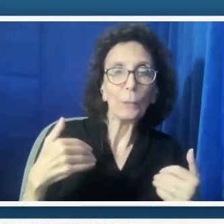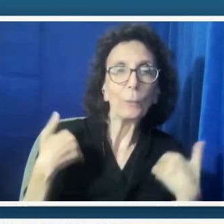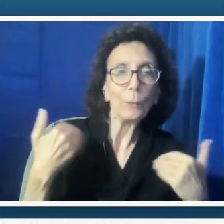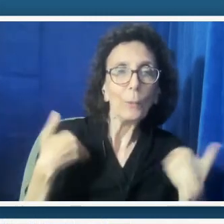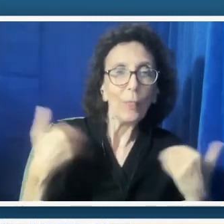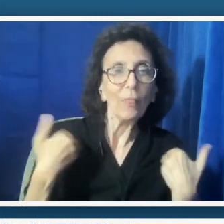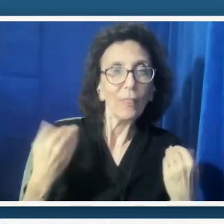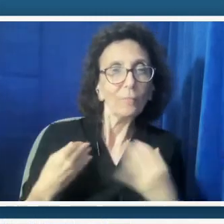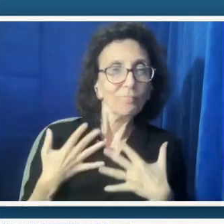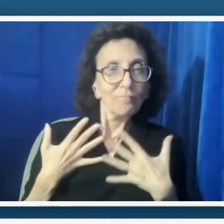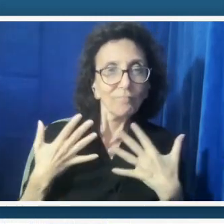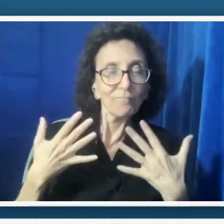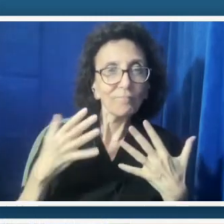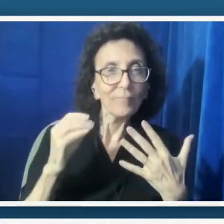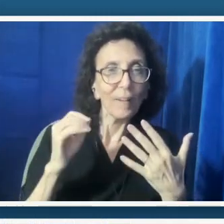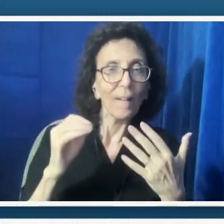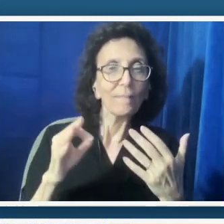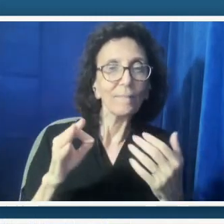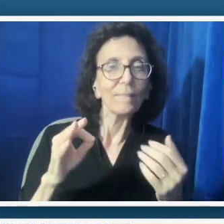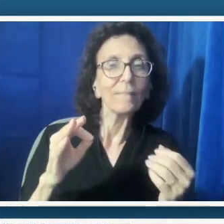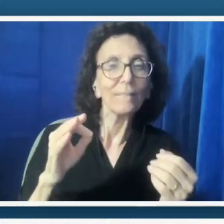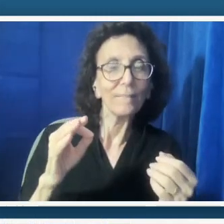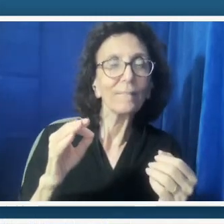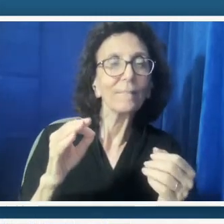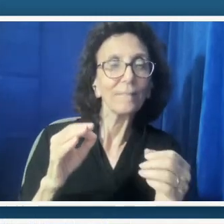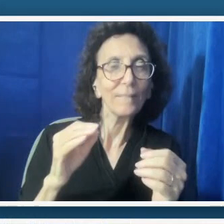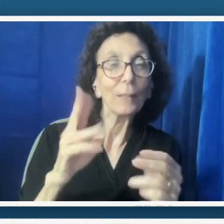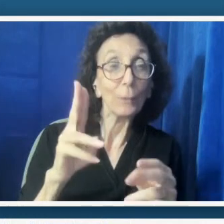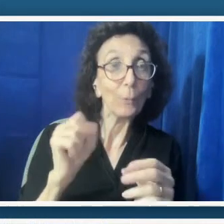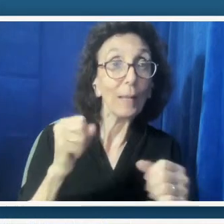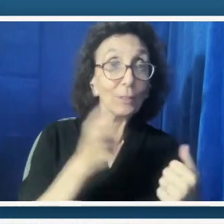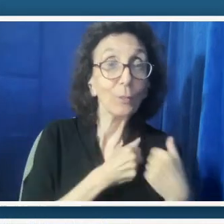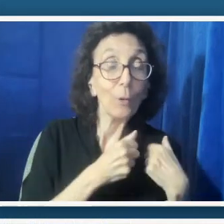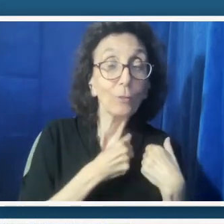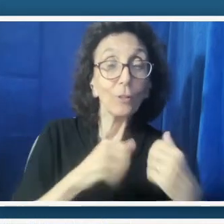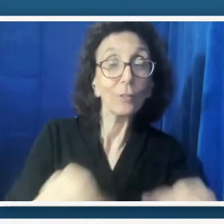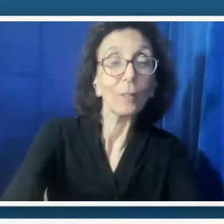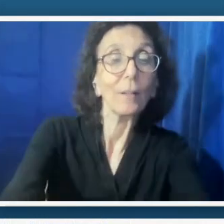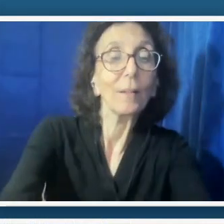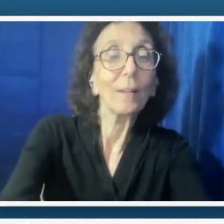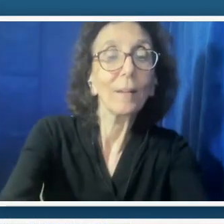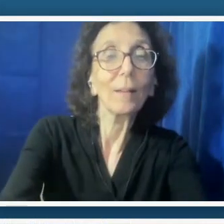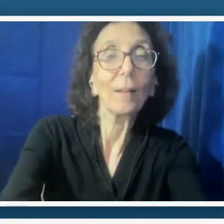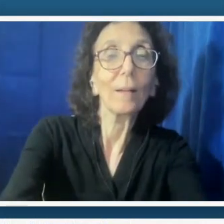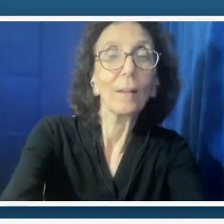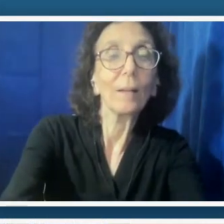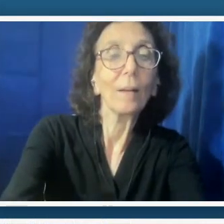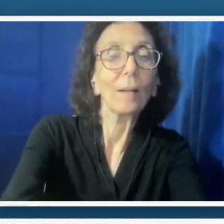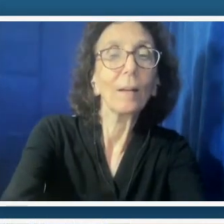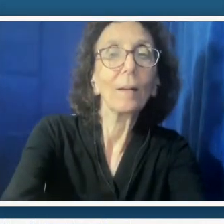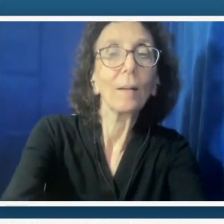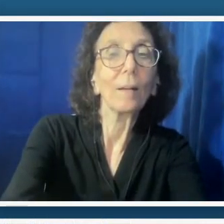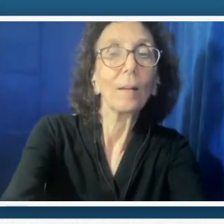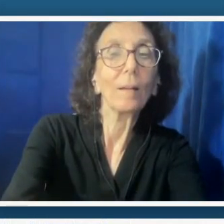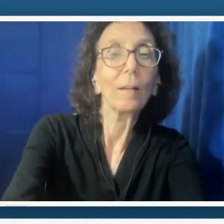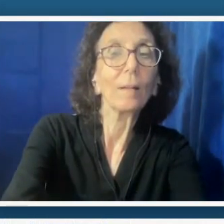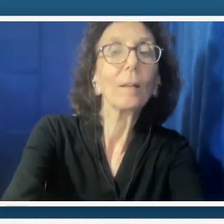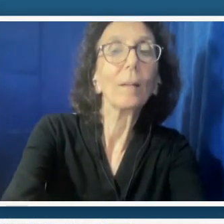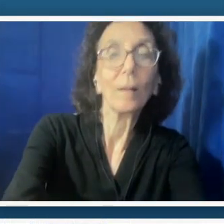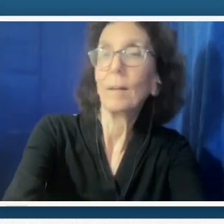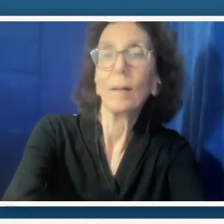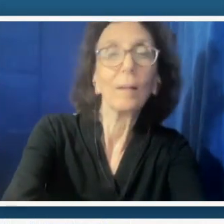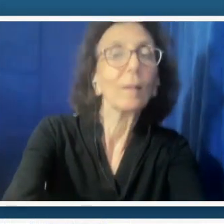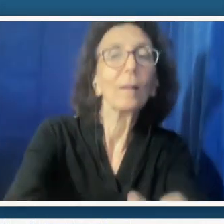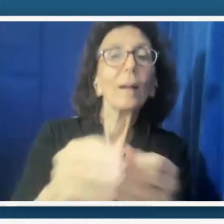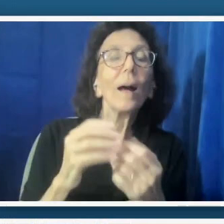vitality of the U.S. soldiers who were out there, fulfilling